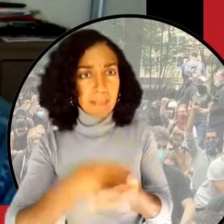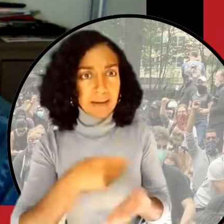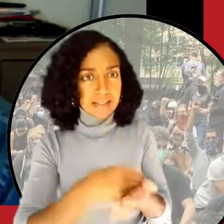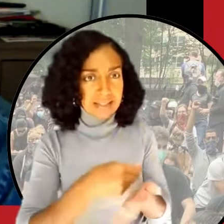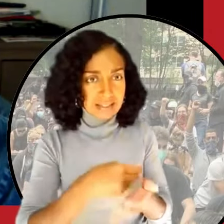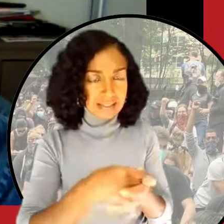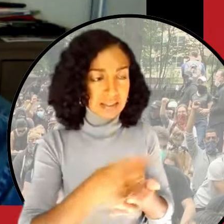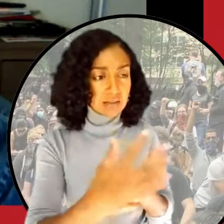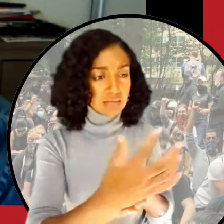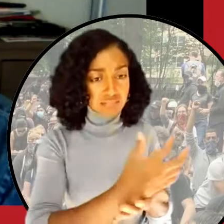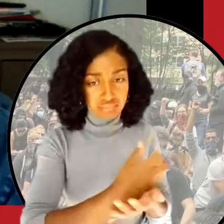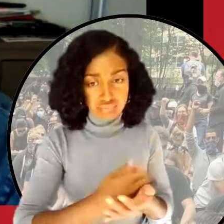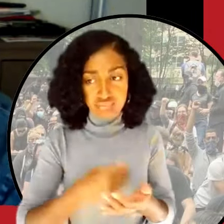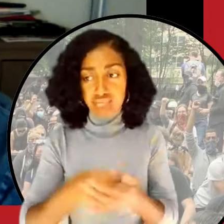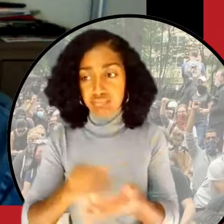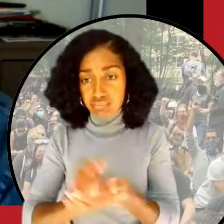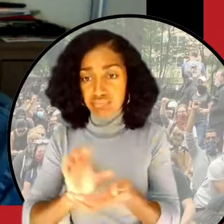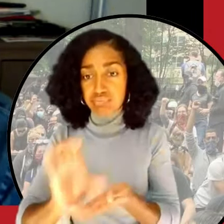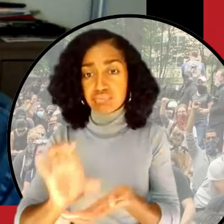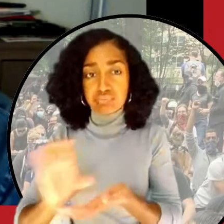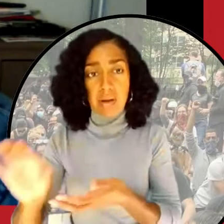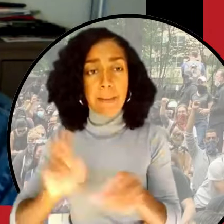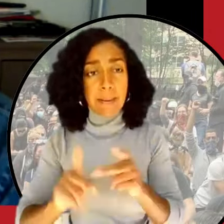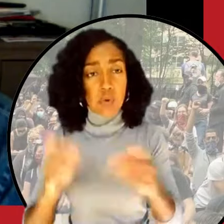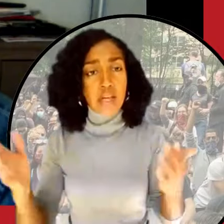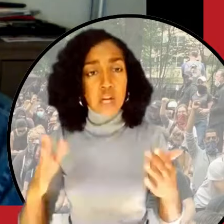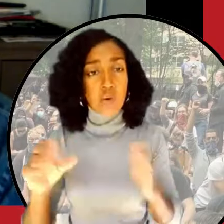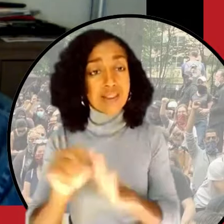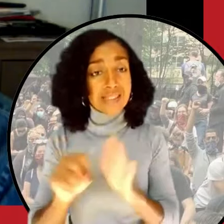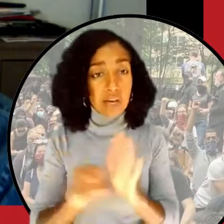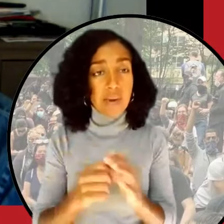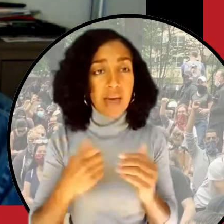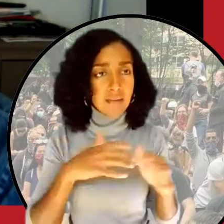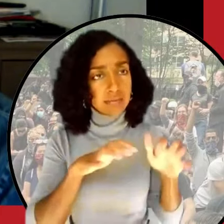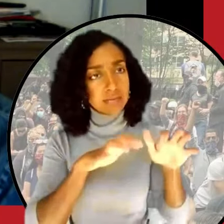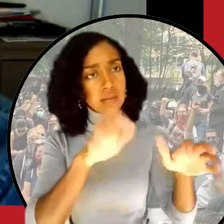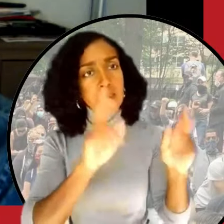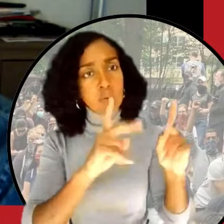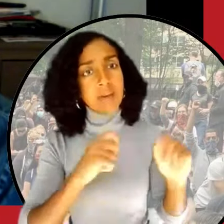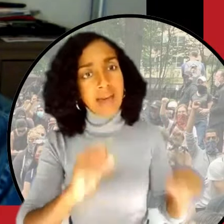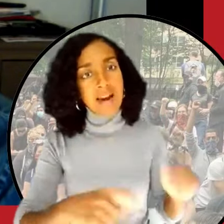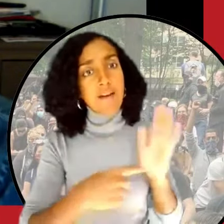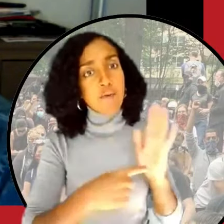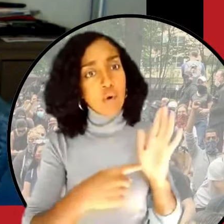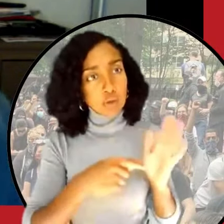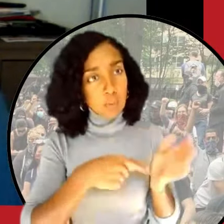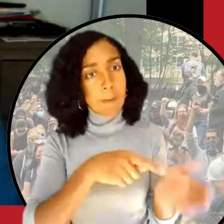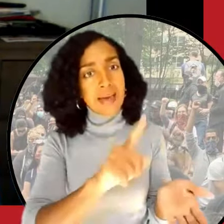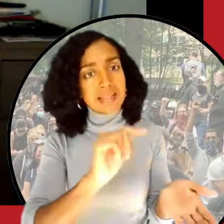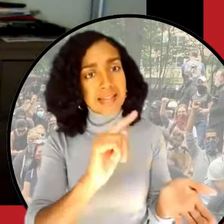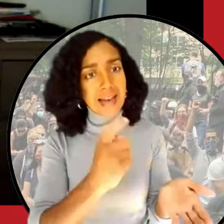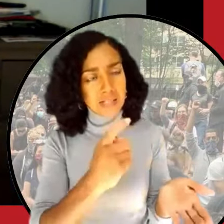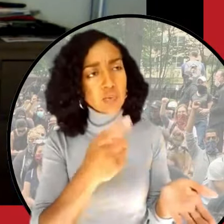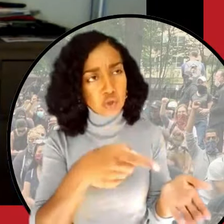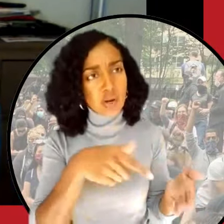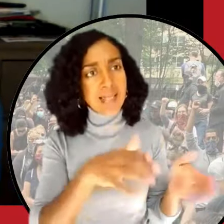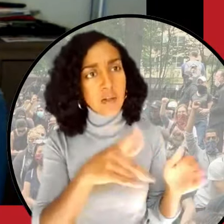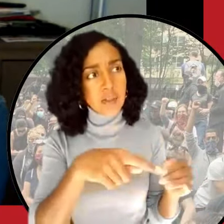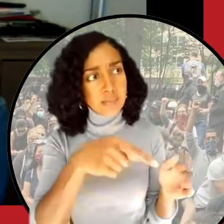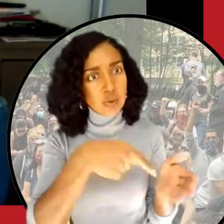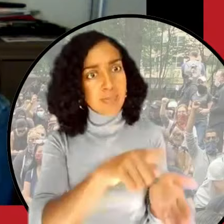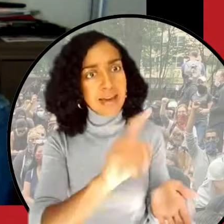this state. We got a ton of people that can afford to pay taxes. Let's make them pay taxes at a higher rate.